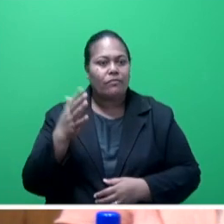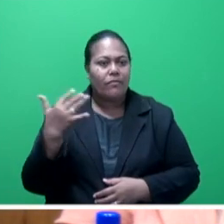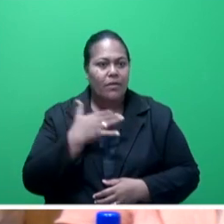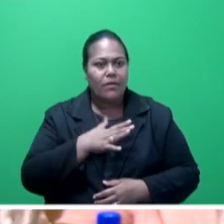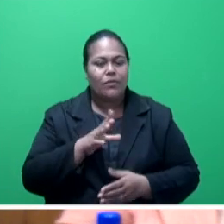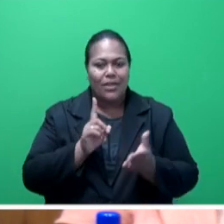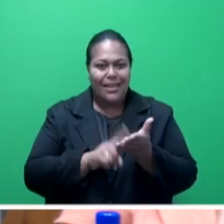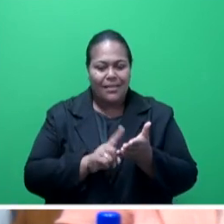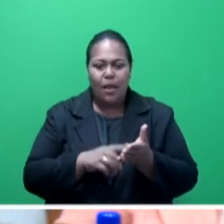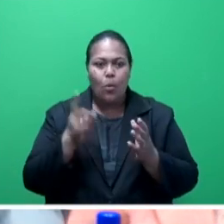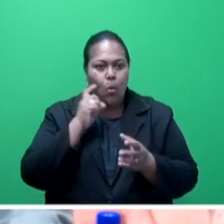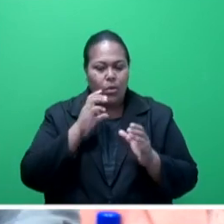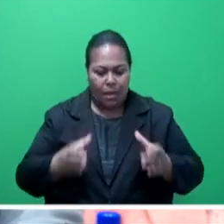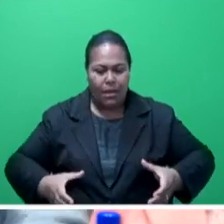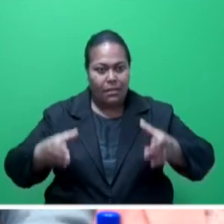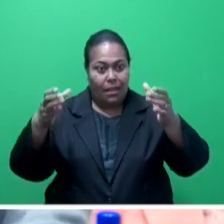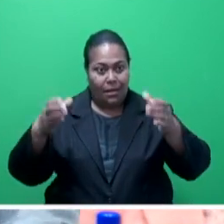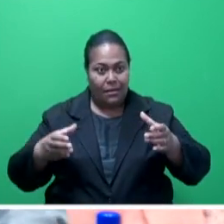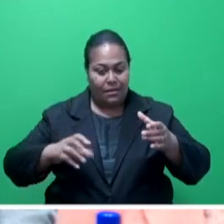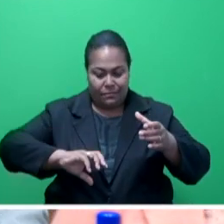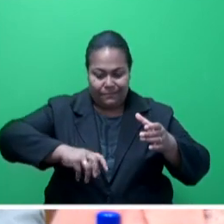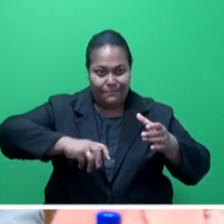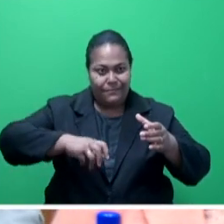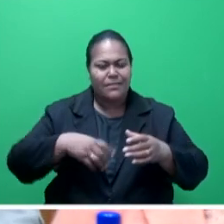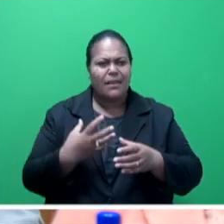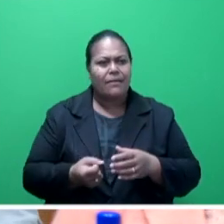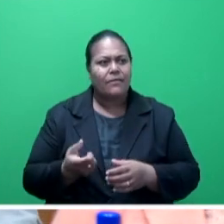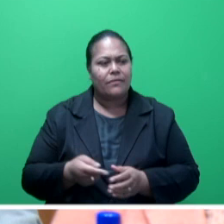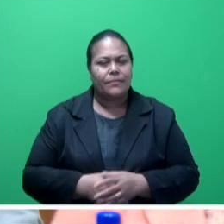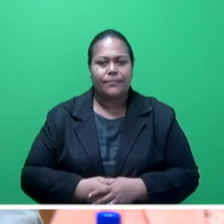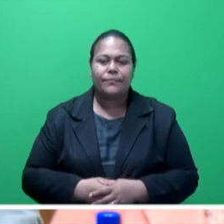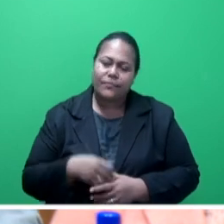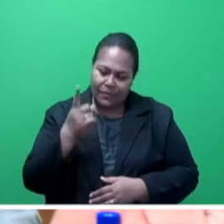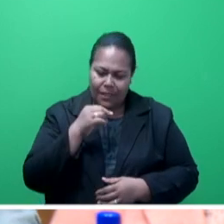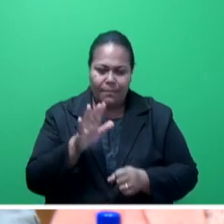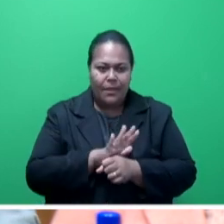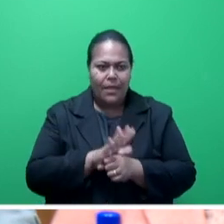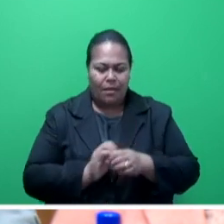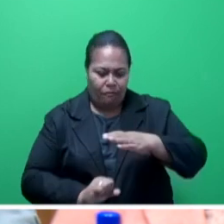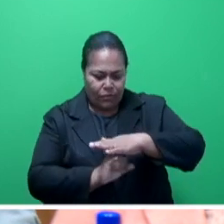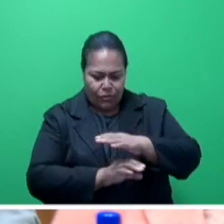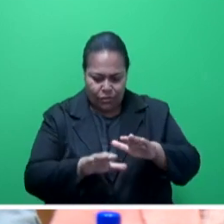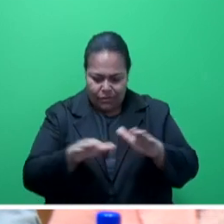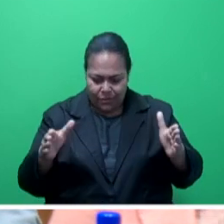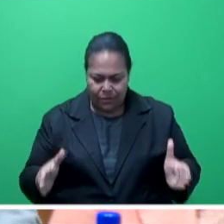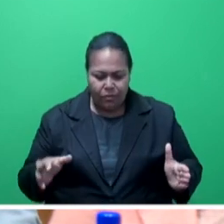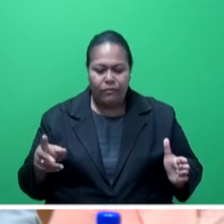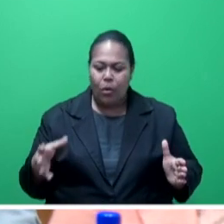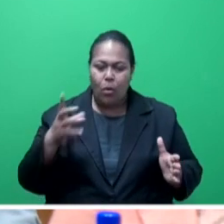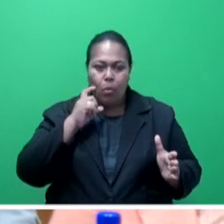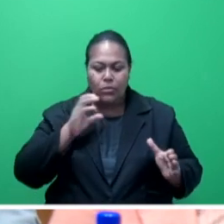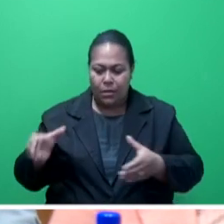including, and WEF will also make the arrangement for the base use for these water tanks. $4.5 million for integrated